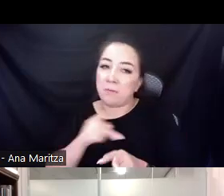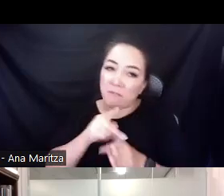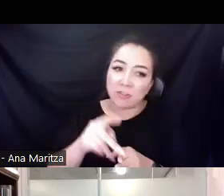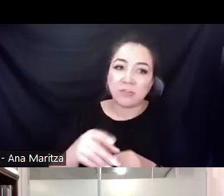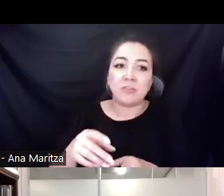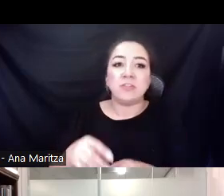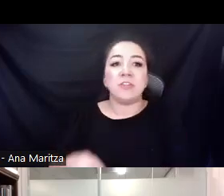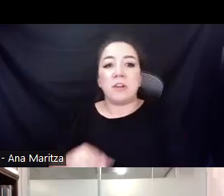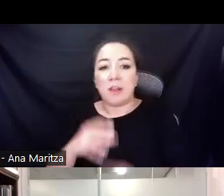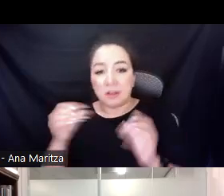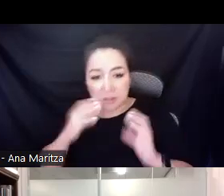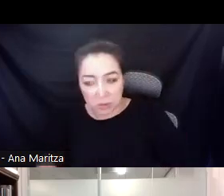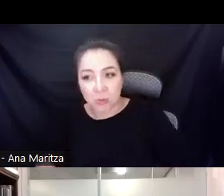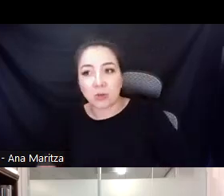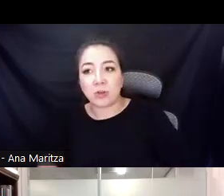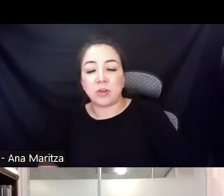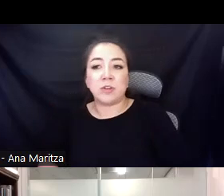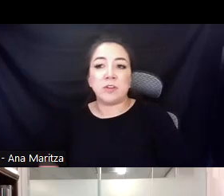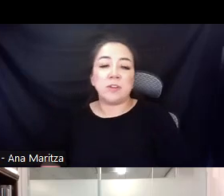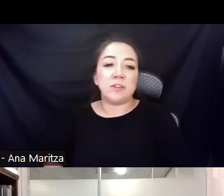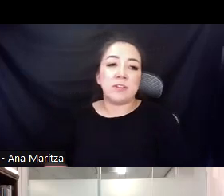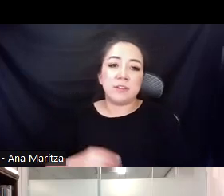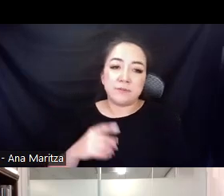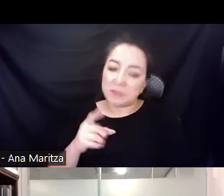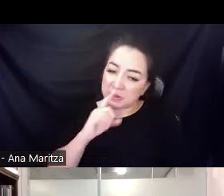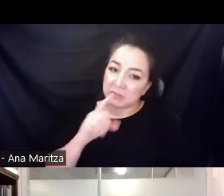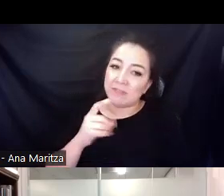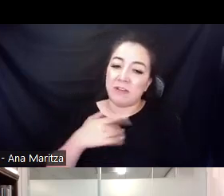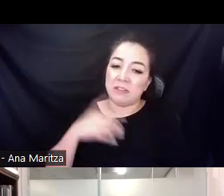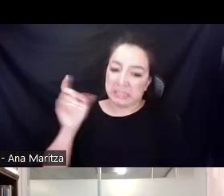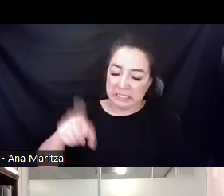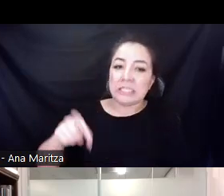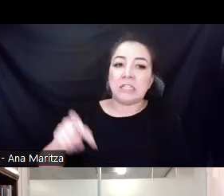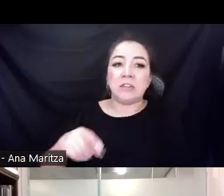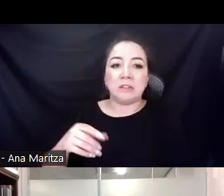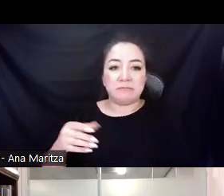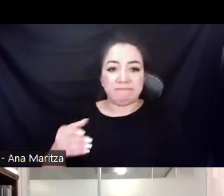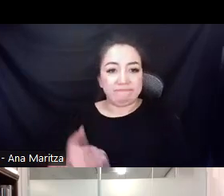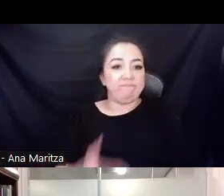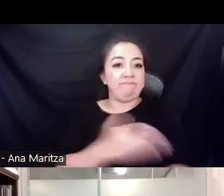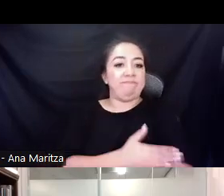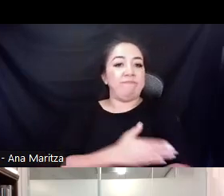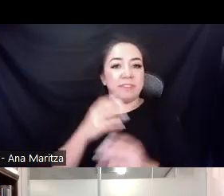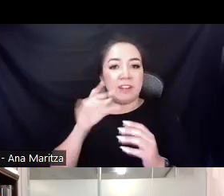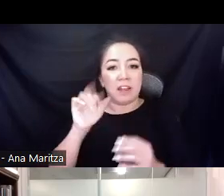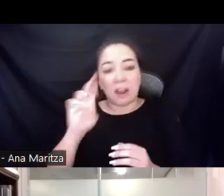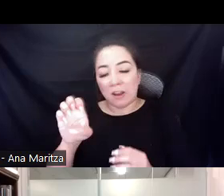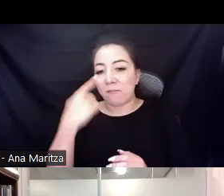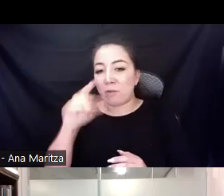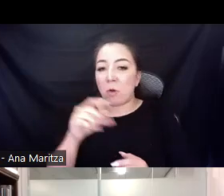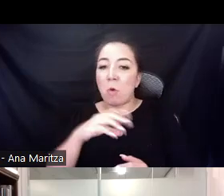consumer. That was felt to be very necessary, that we could enhance the care for older adults by